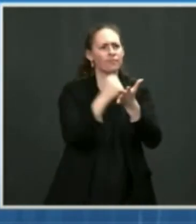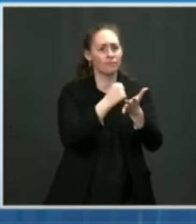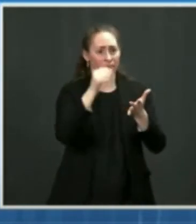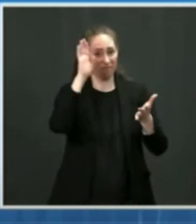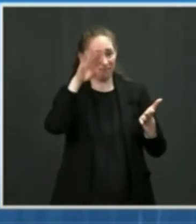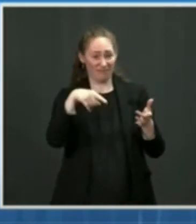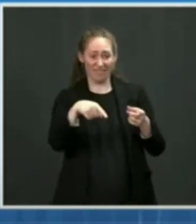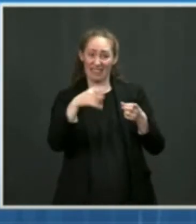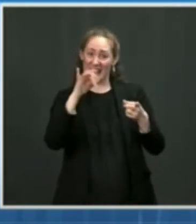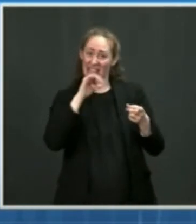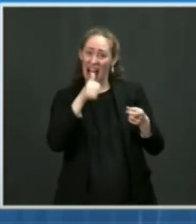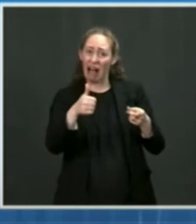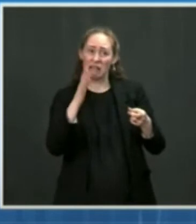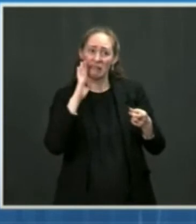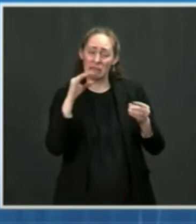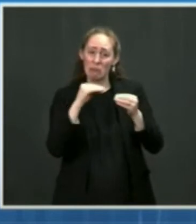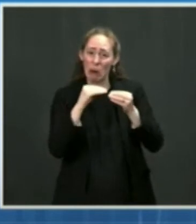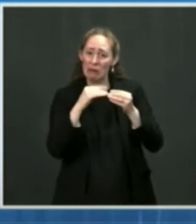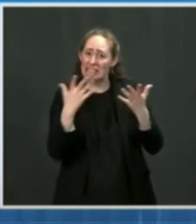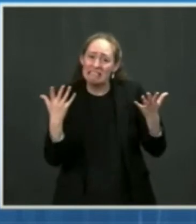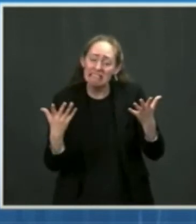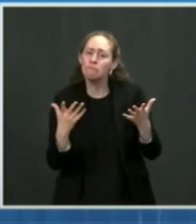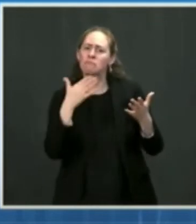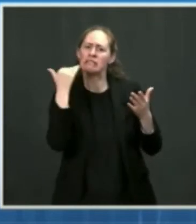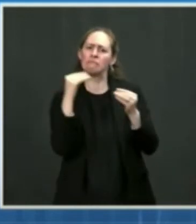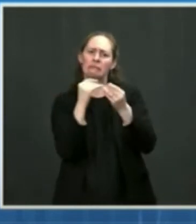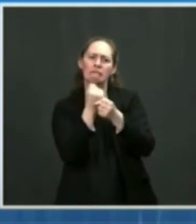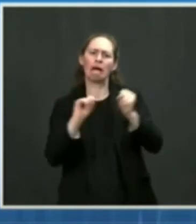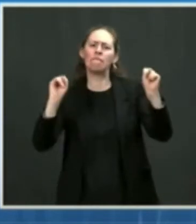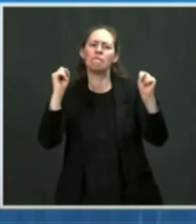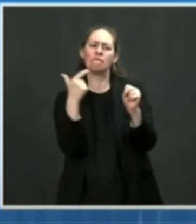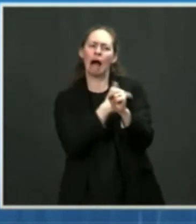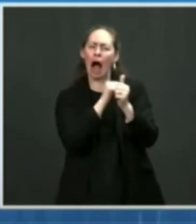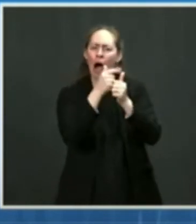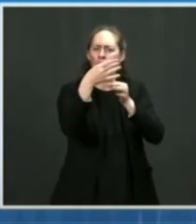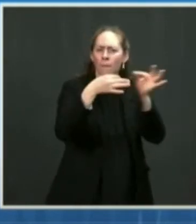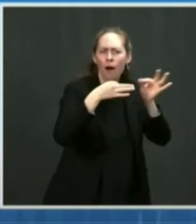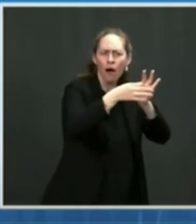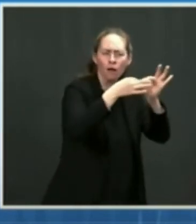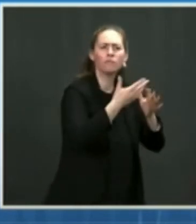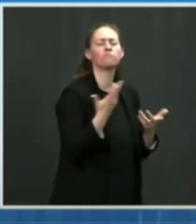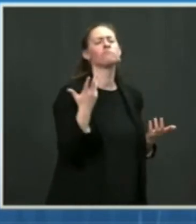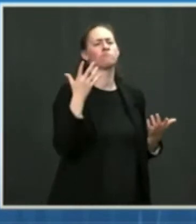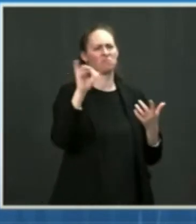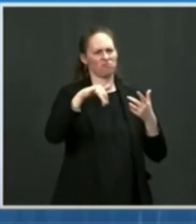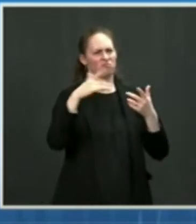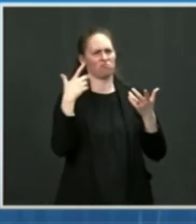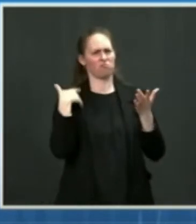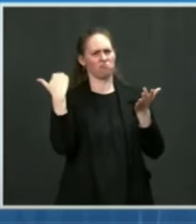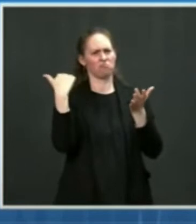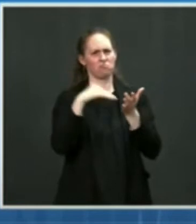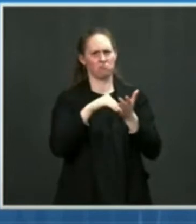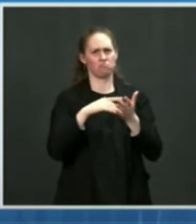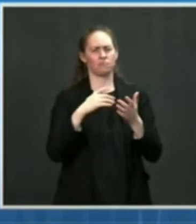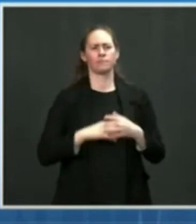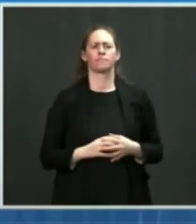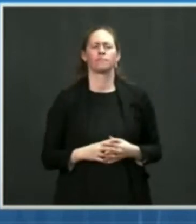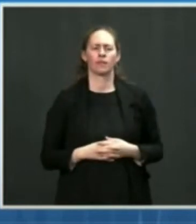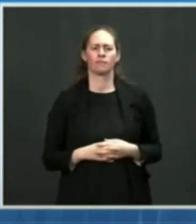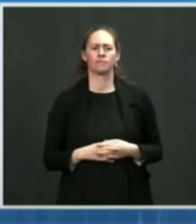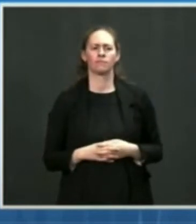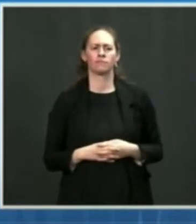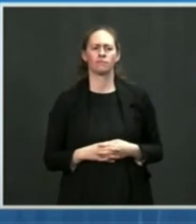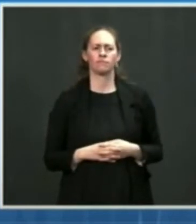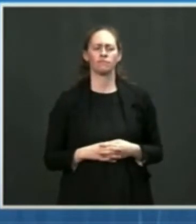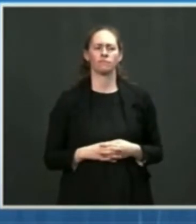questions. I think the first one on the likely timing and the third one on thoughts around how